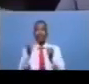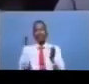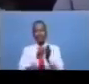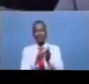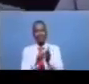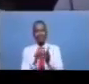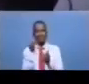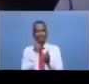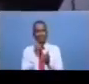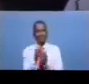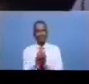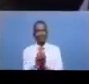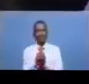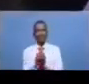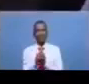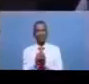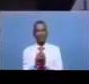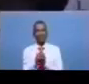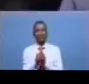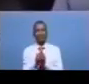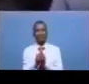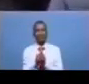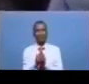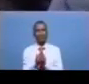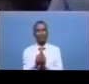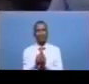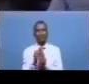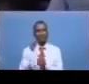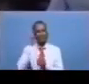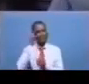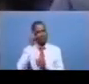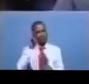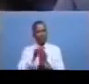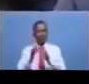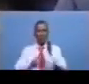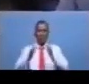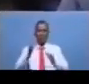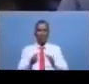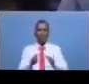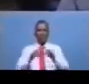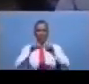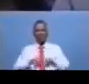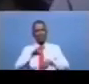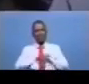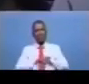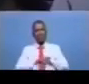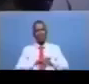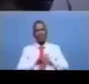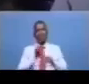in their ruling on his objection. You realize that in the ruling, the court relied on